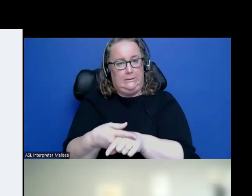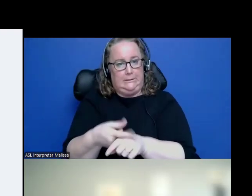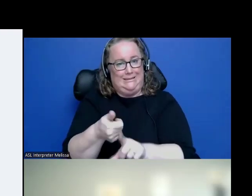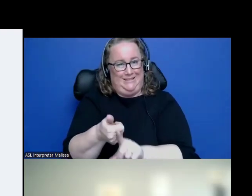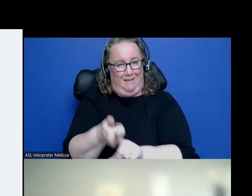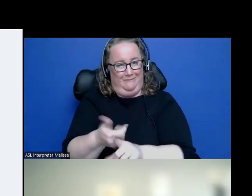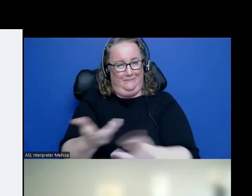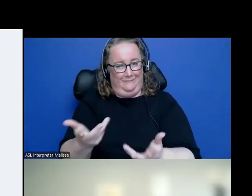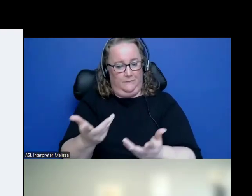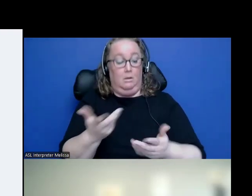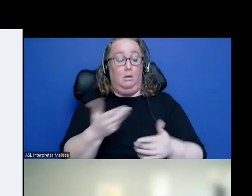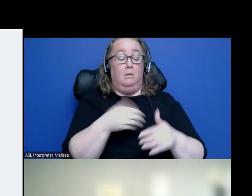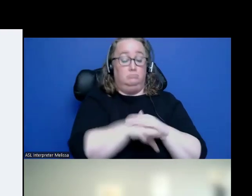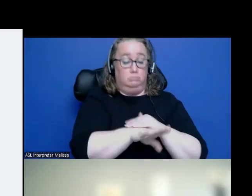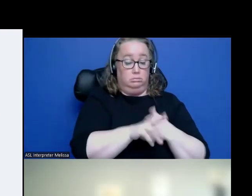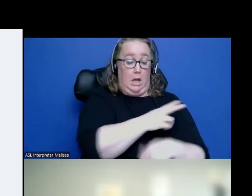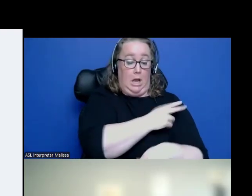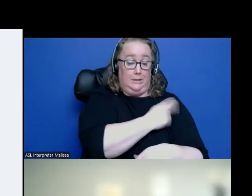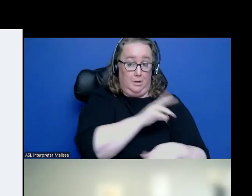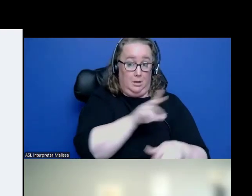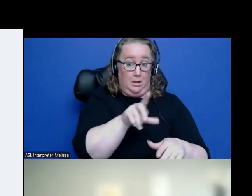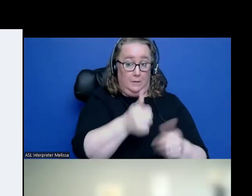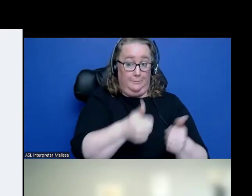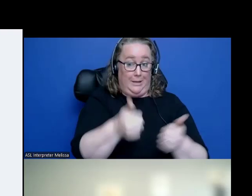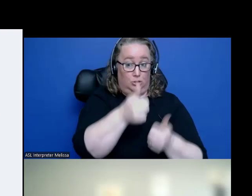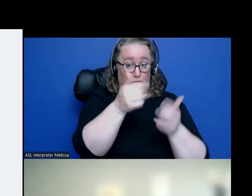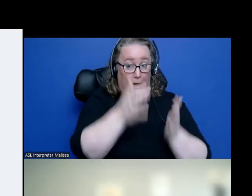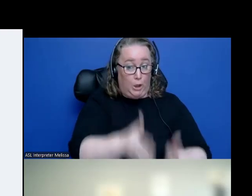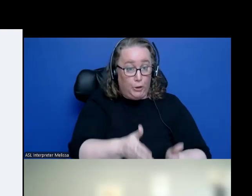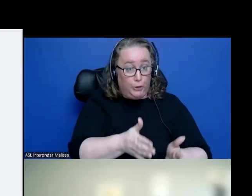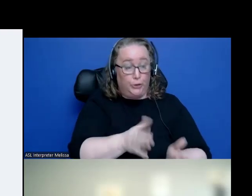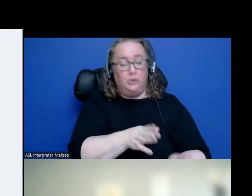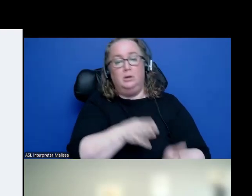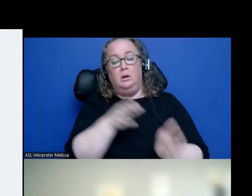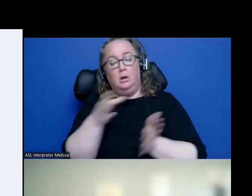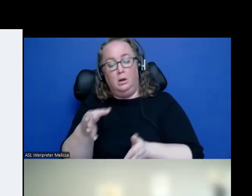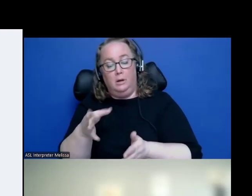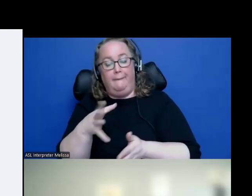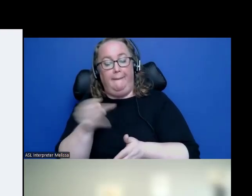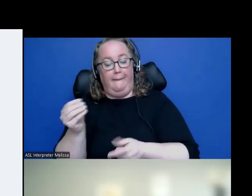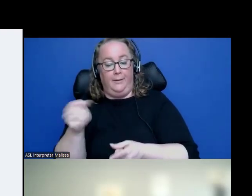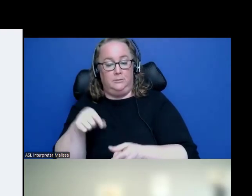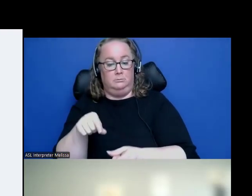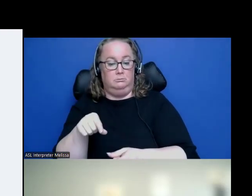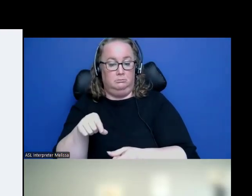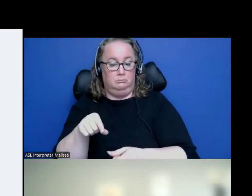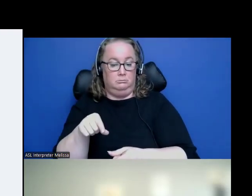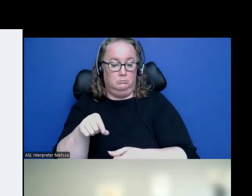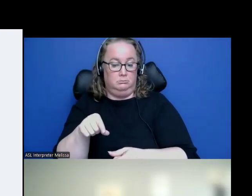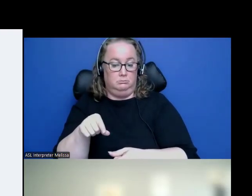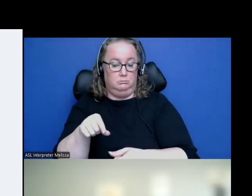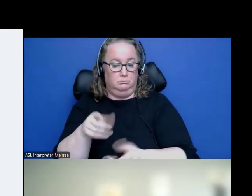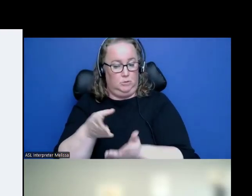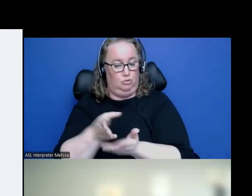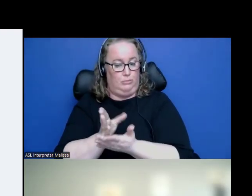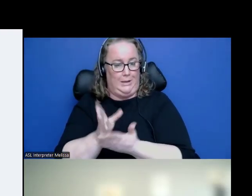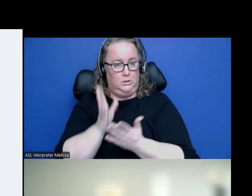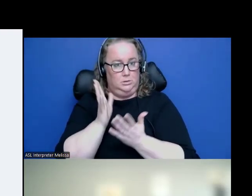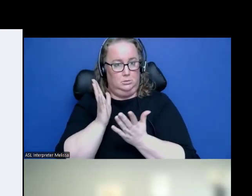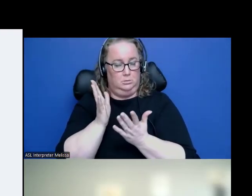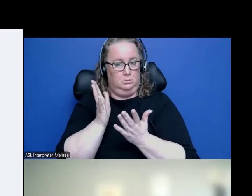a hospital administrator or provider and the right to